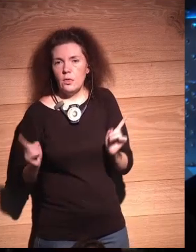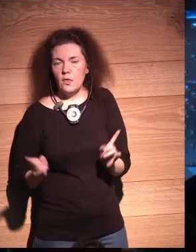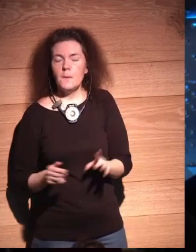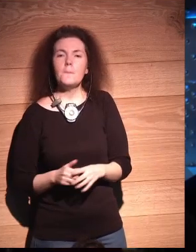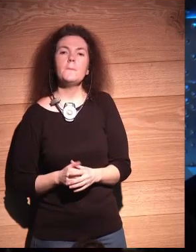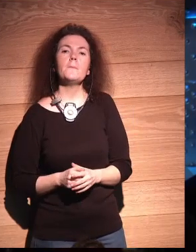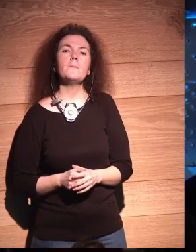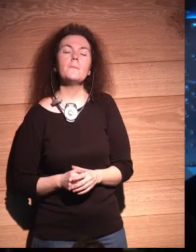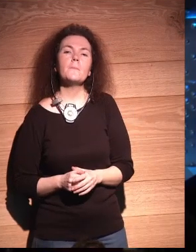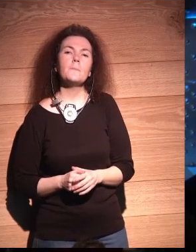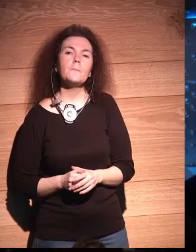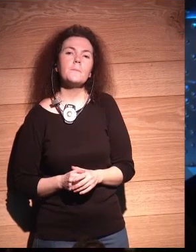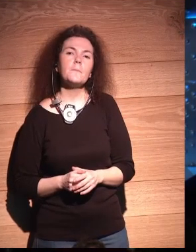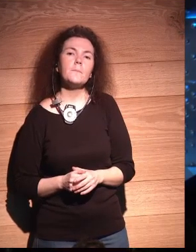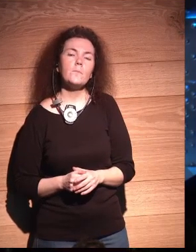the